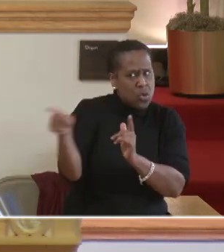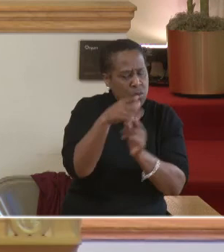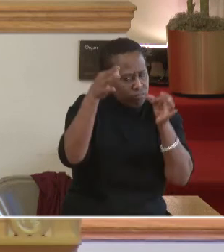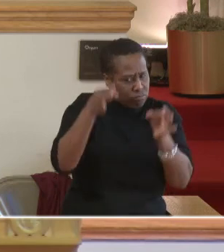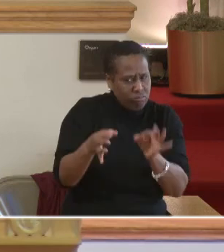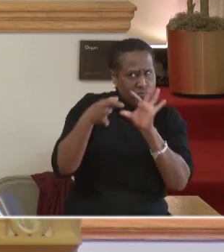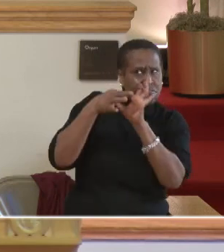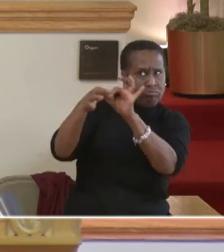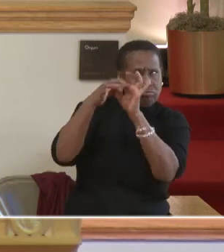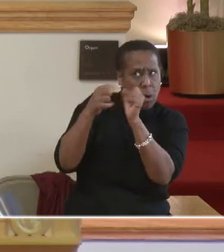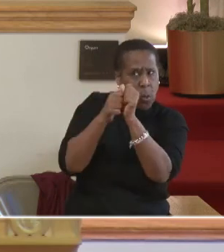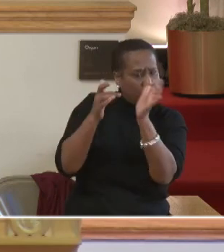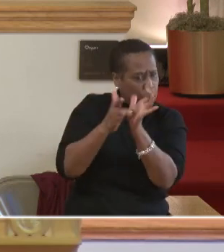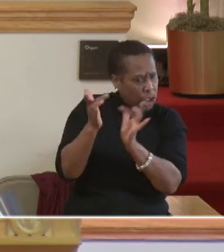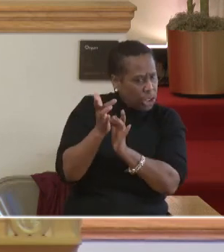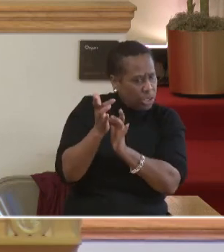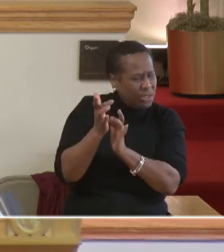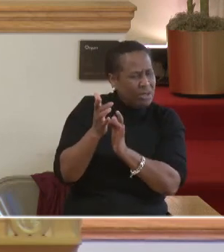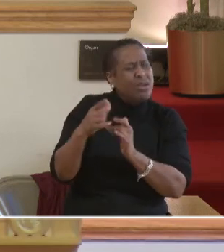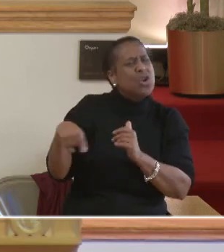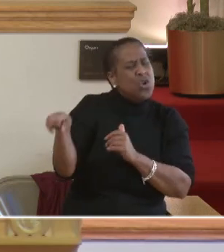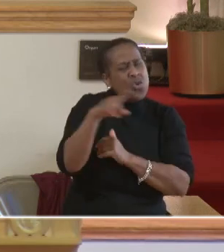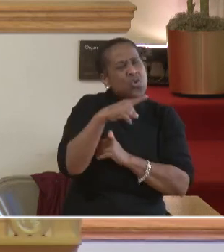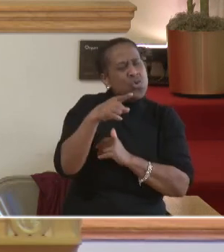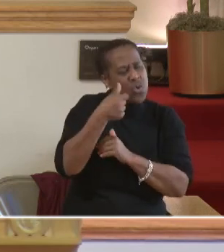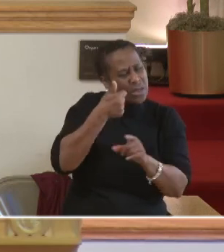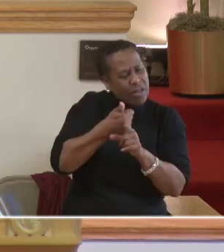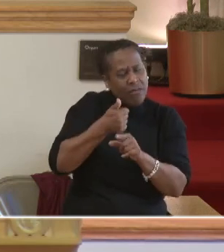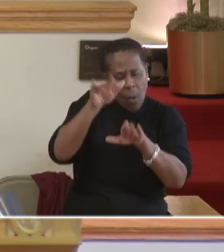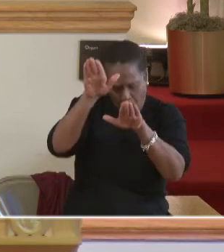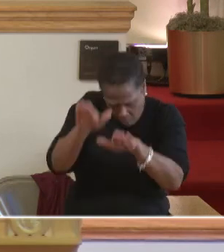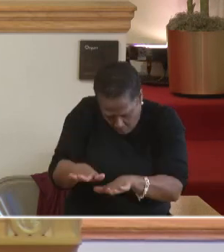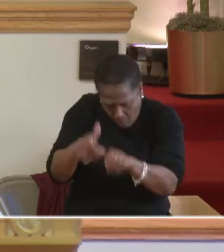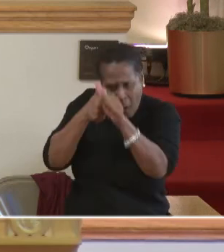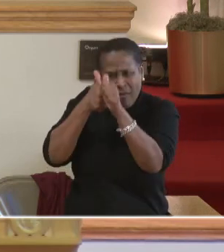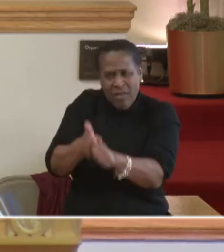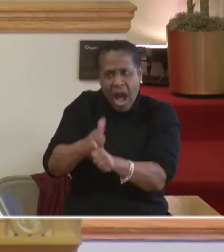with him, who would be obedient to his word,